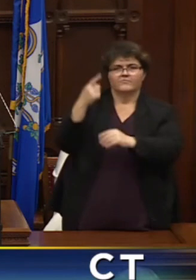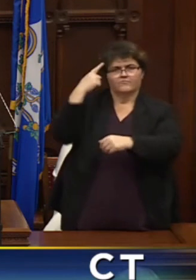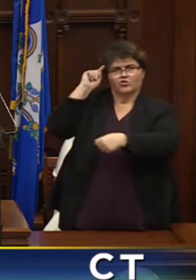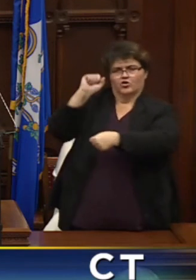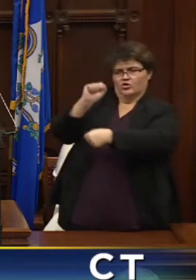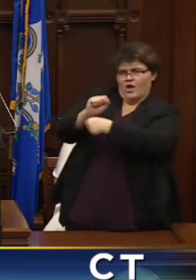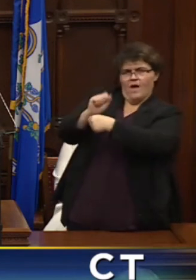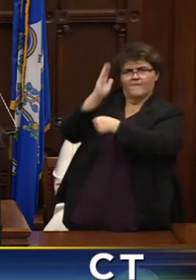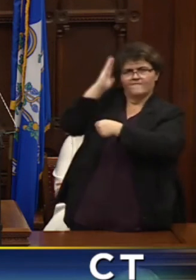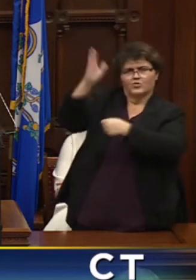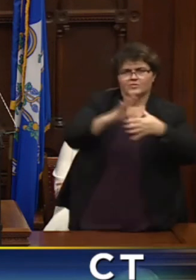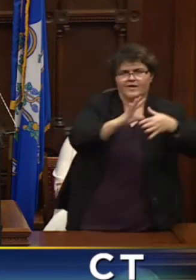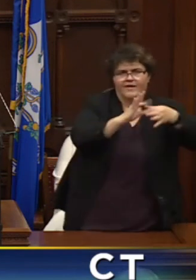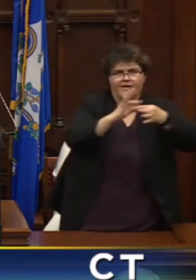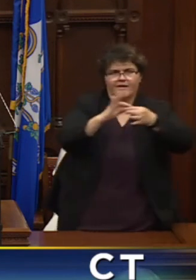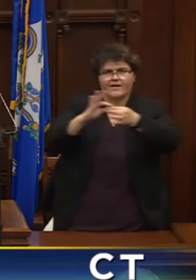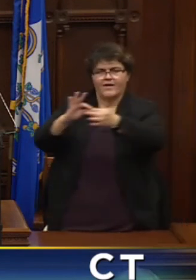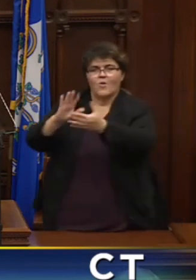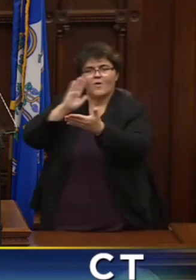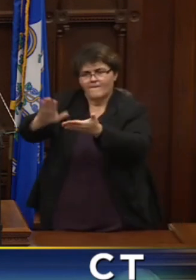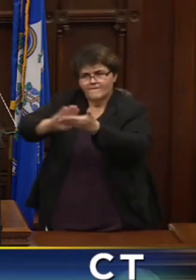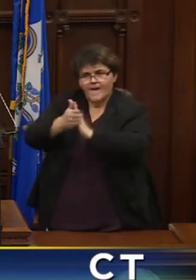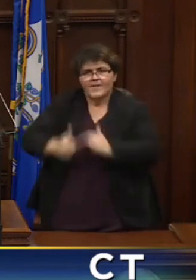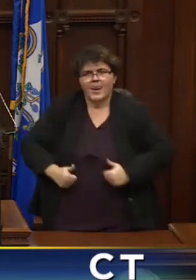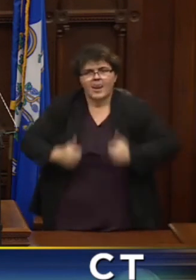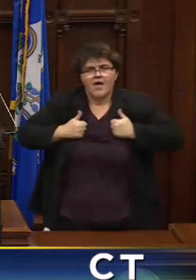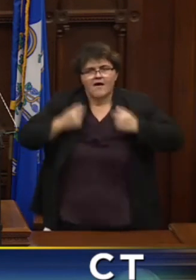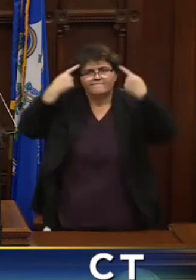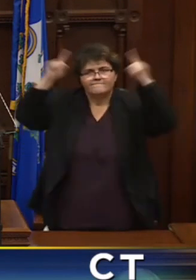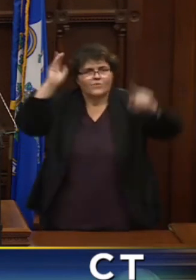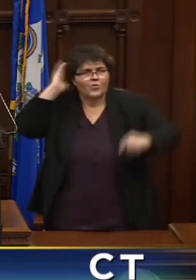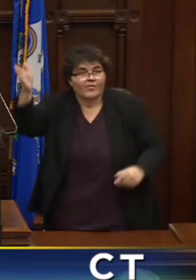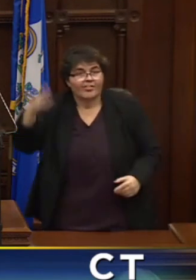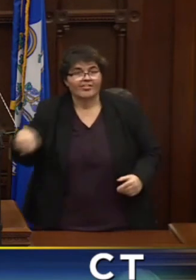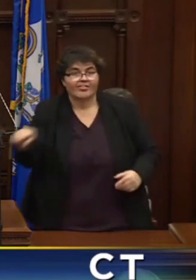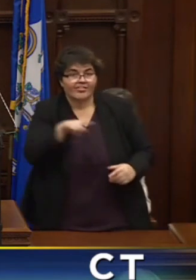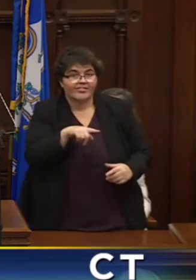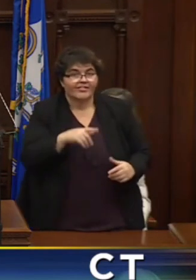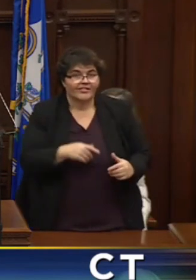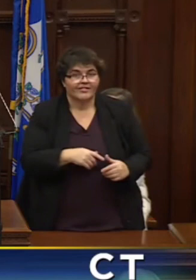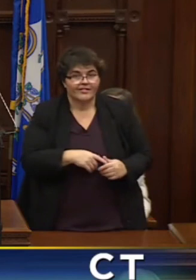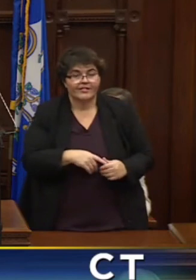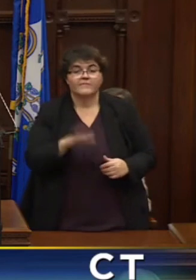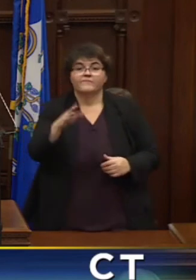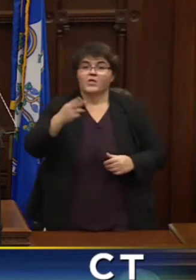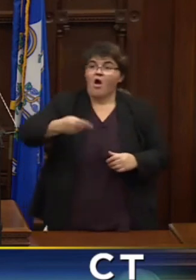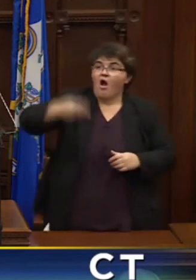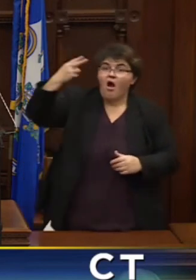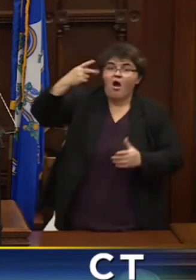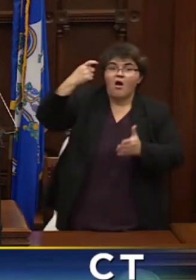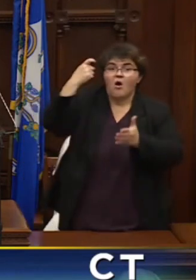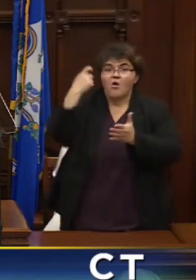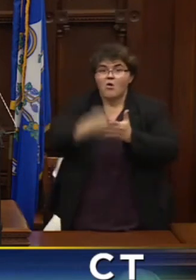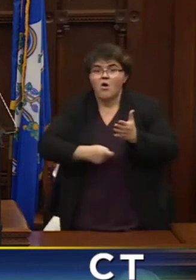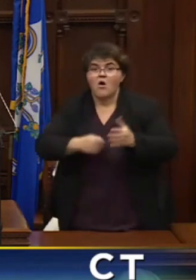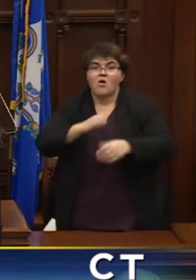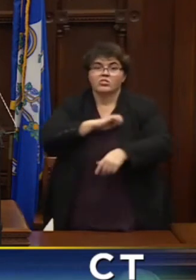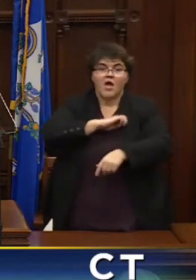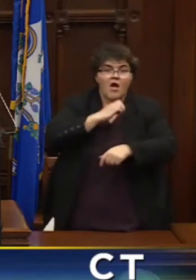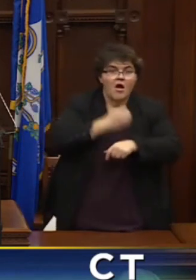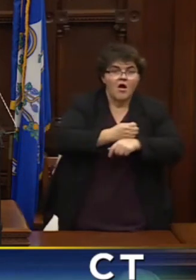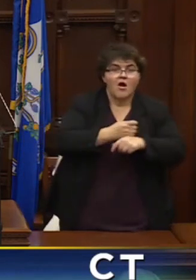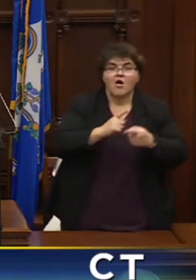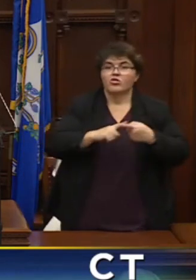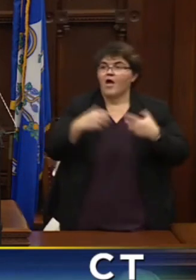success. All right, we have high healthcare costs, high energy costs, high housing costs, but the